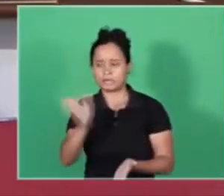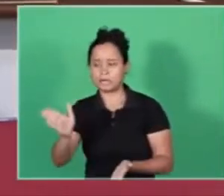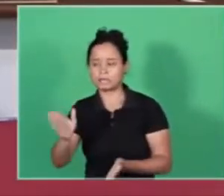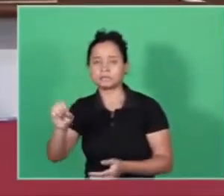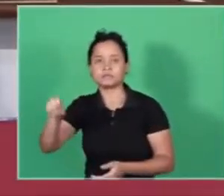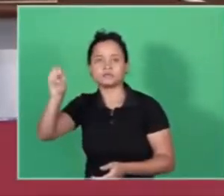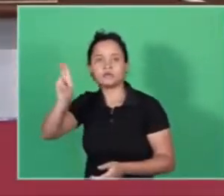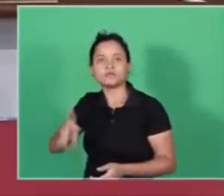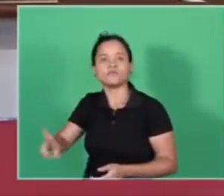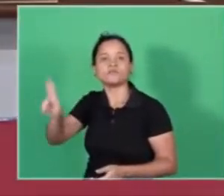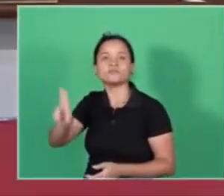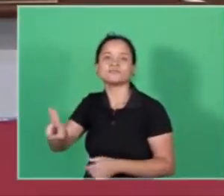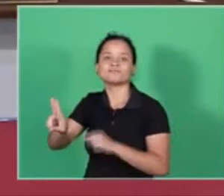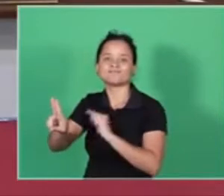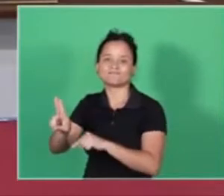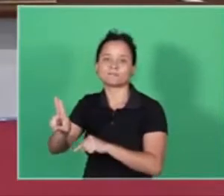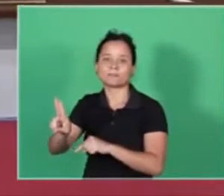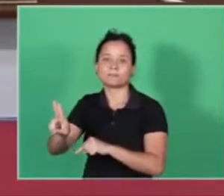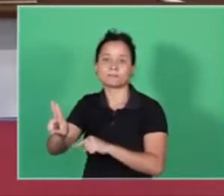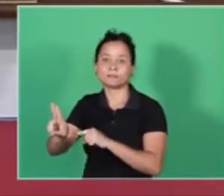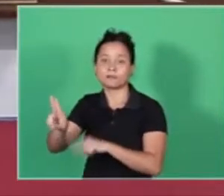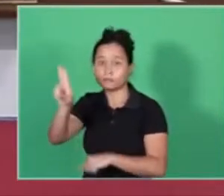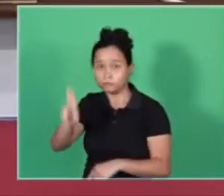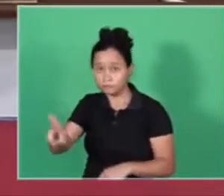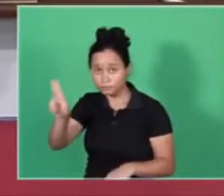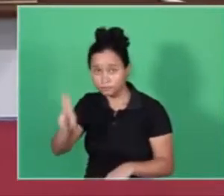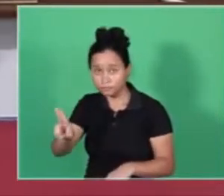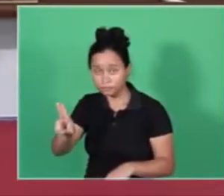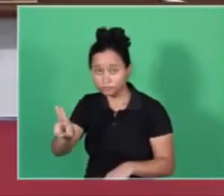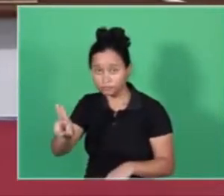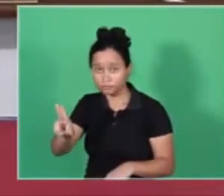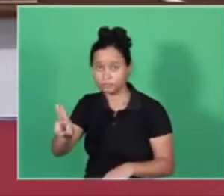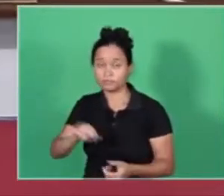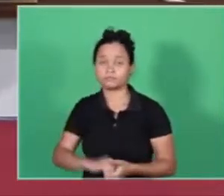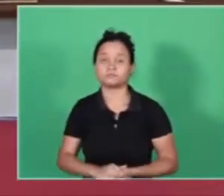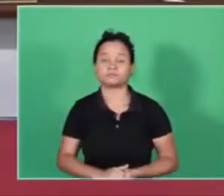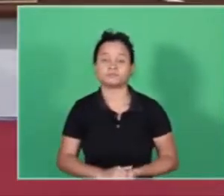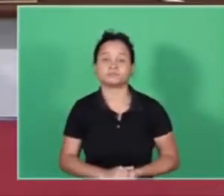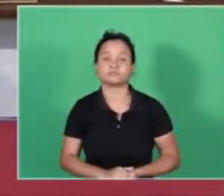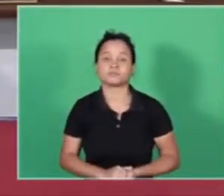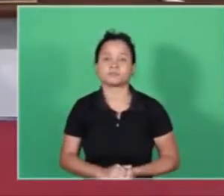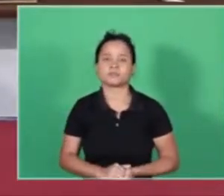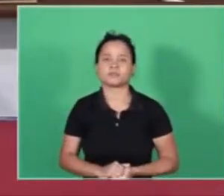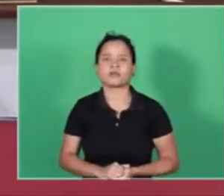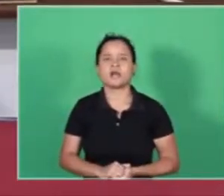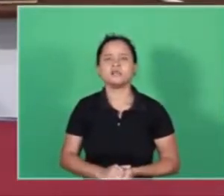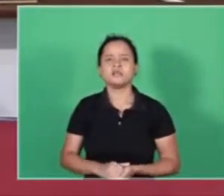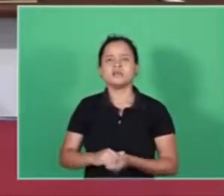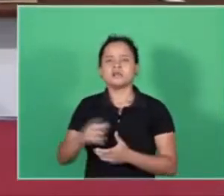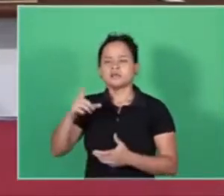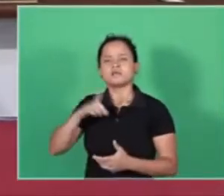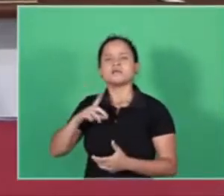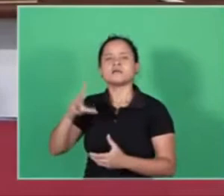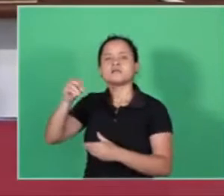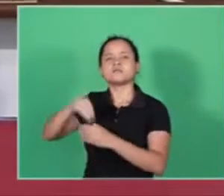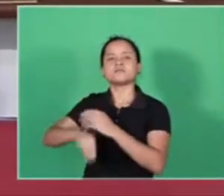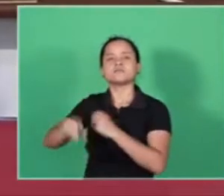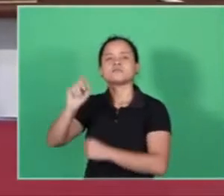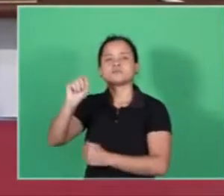Protestant universities of Cambridge, of Oxford. And so what